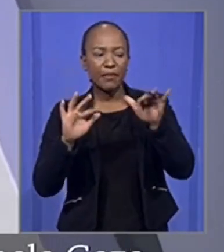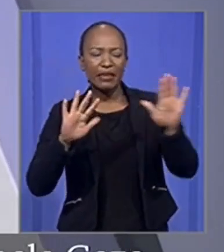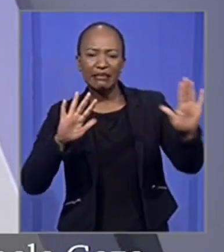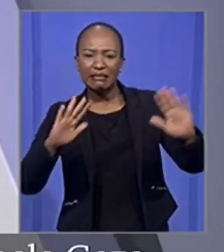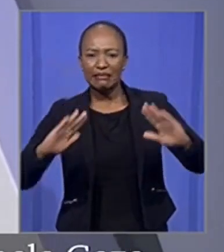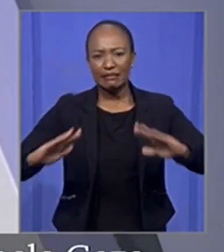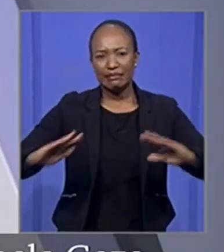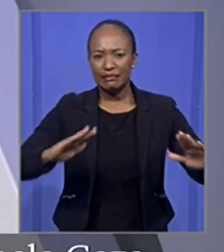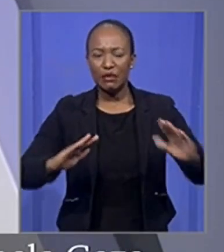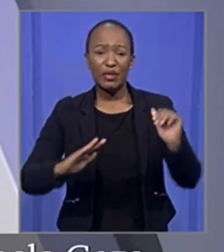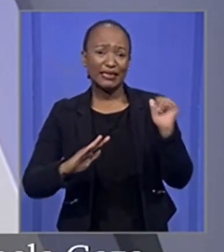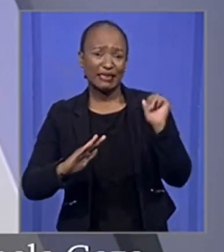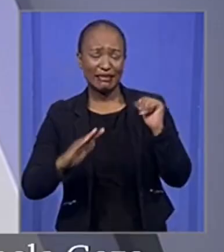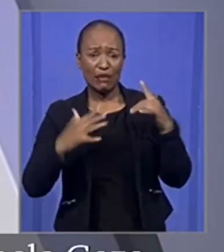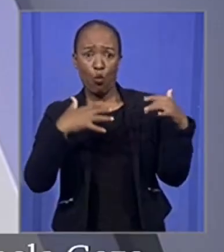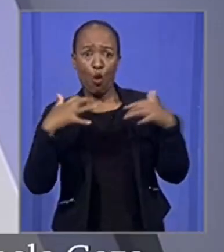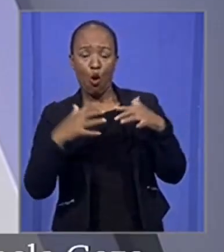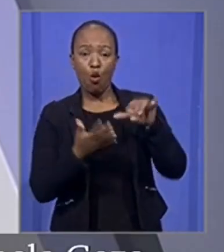Israel maobane bosiu.